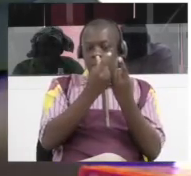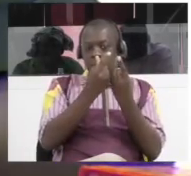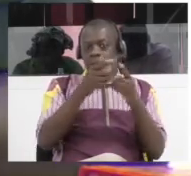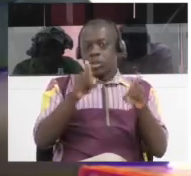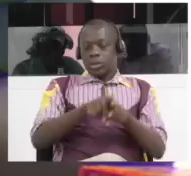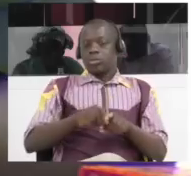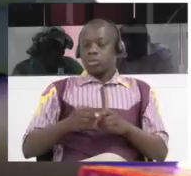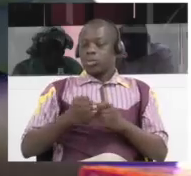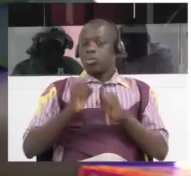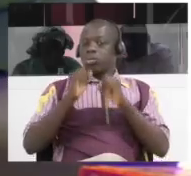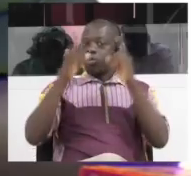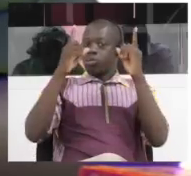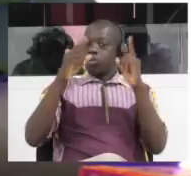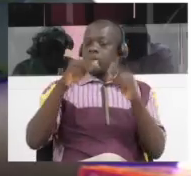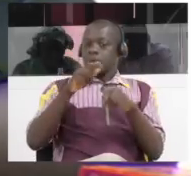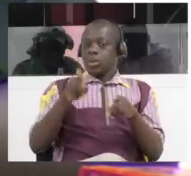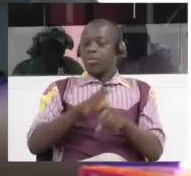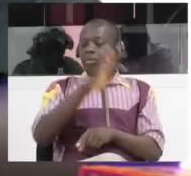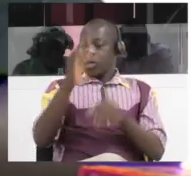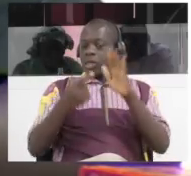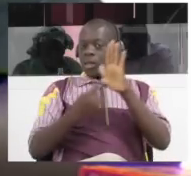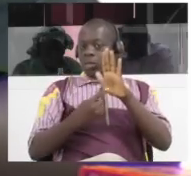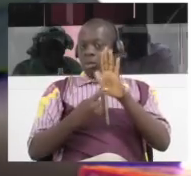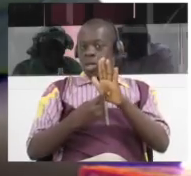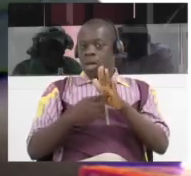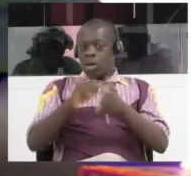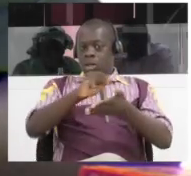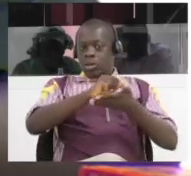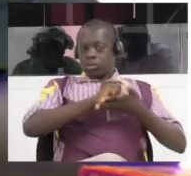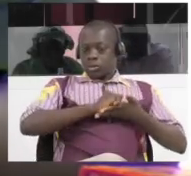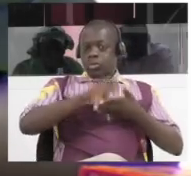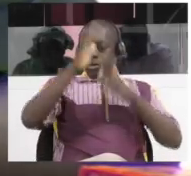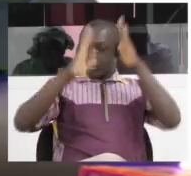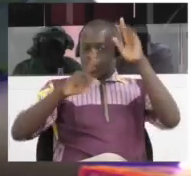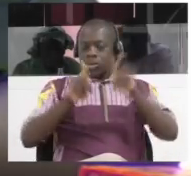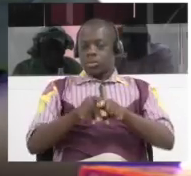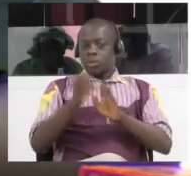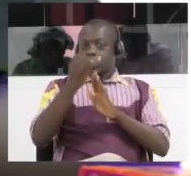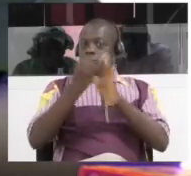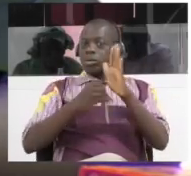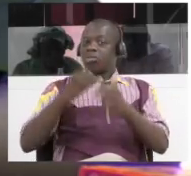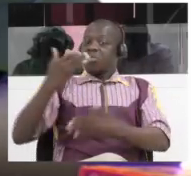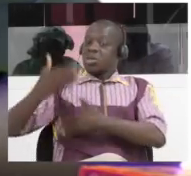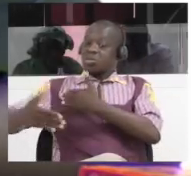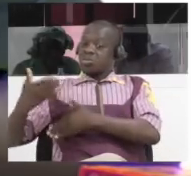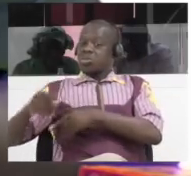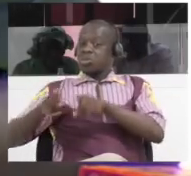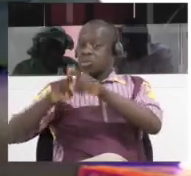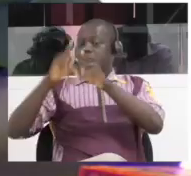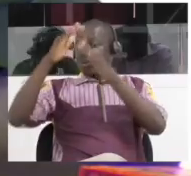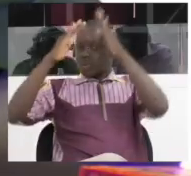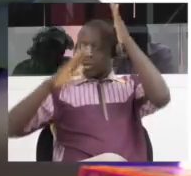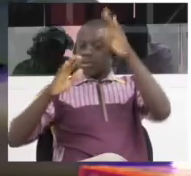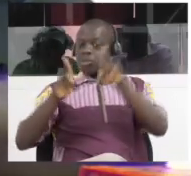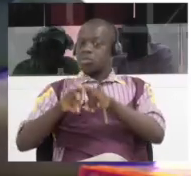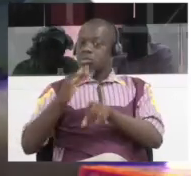welfare, upkeep of the soldier is also very important. And it is an issue which is very close to the soldier. So sometimes